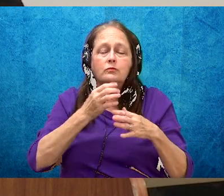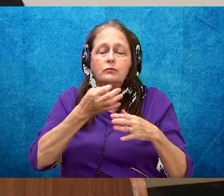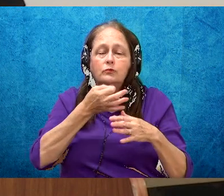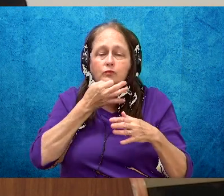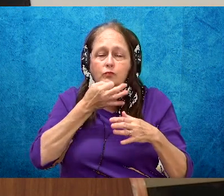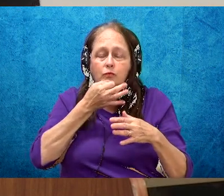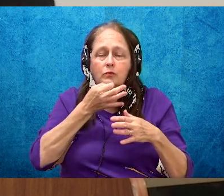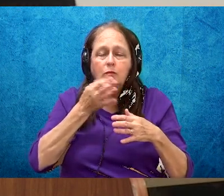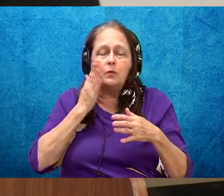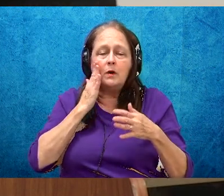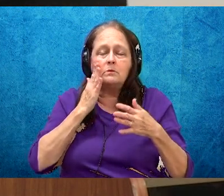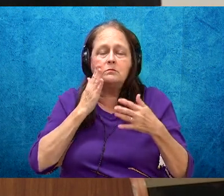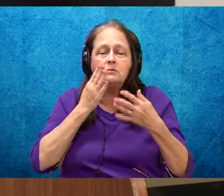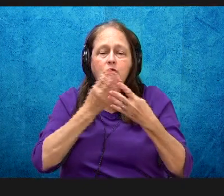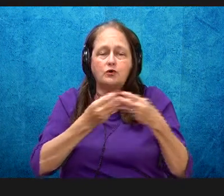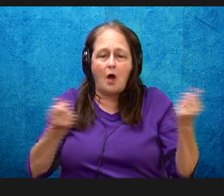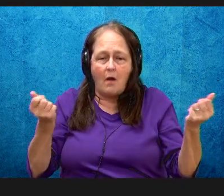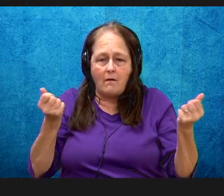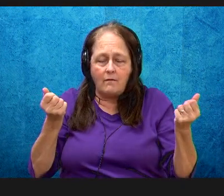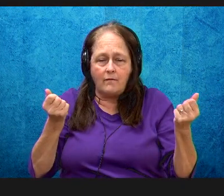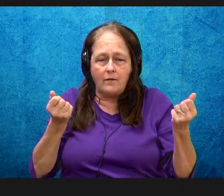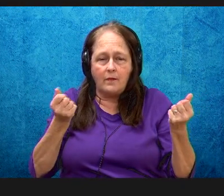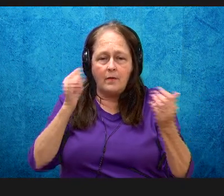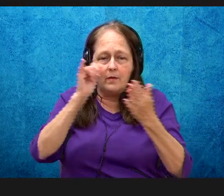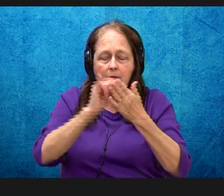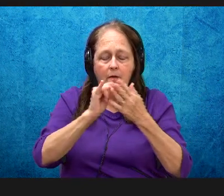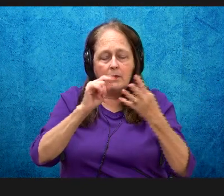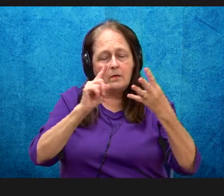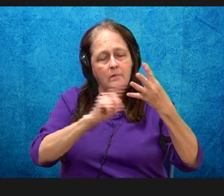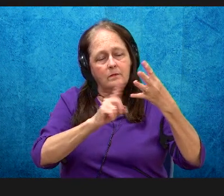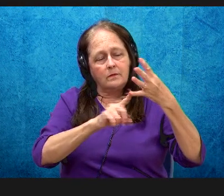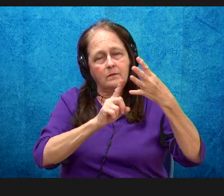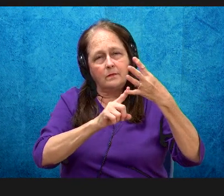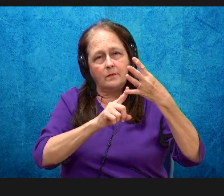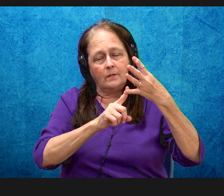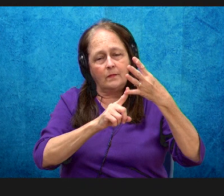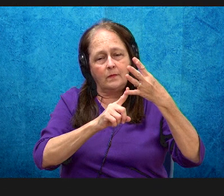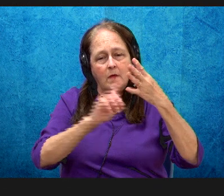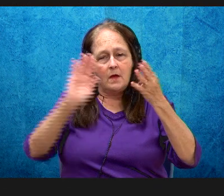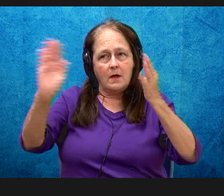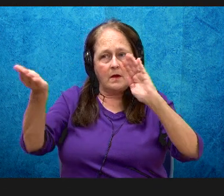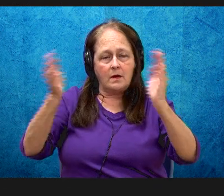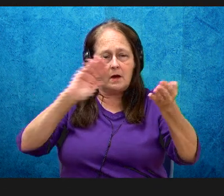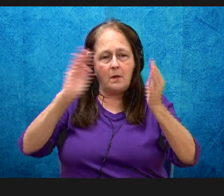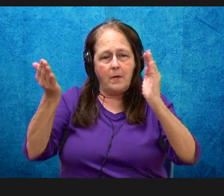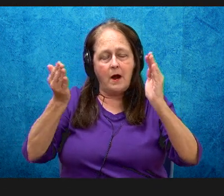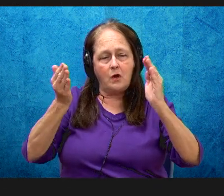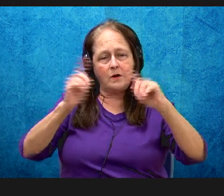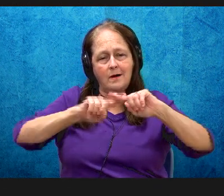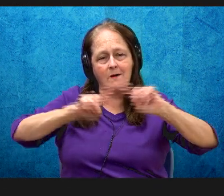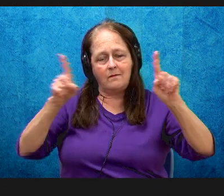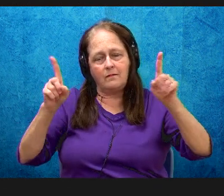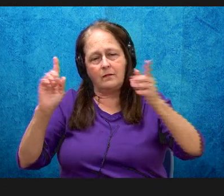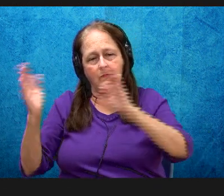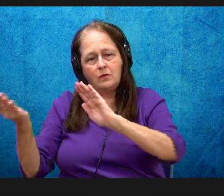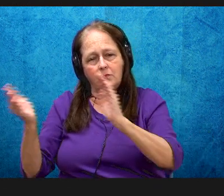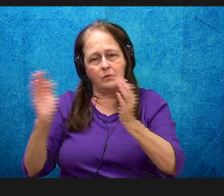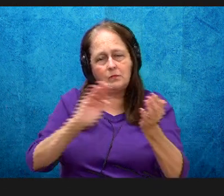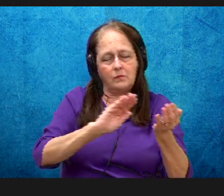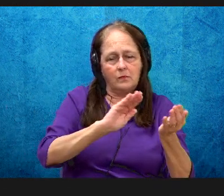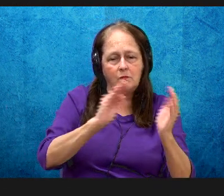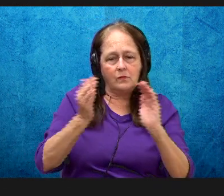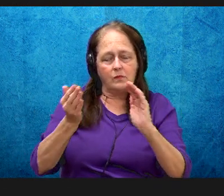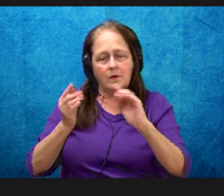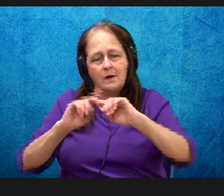solved. Now, our last text structure is comparing and contrasting. So when we compare